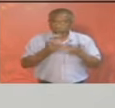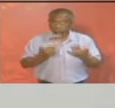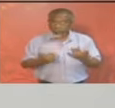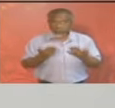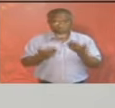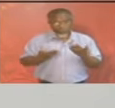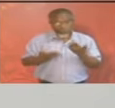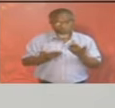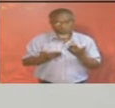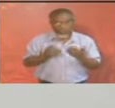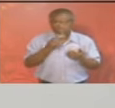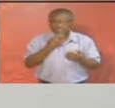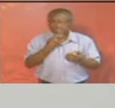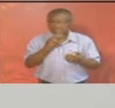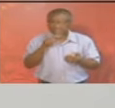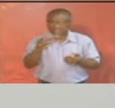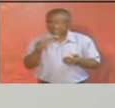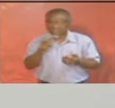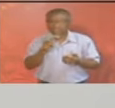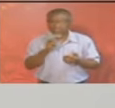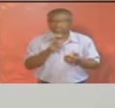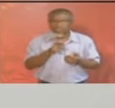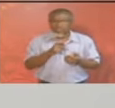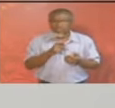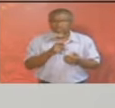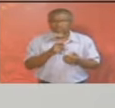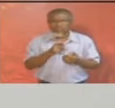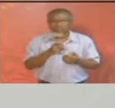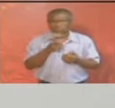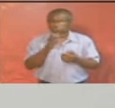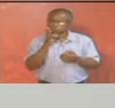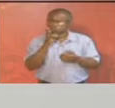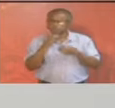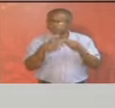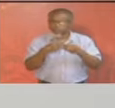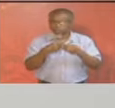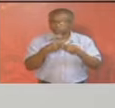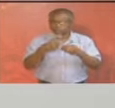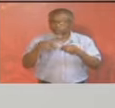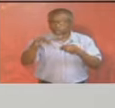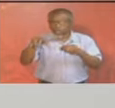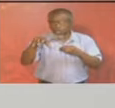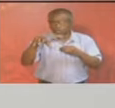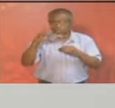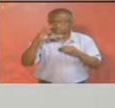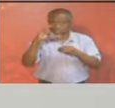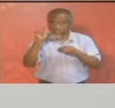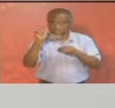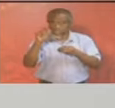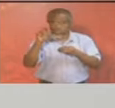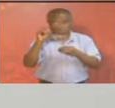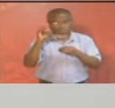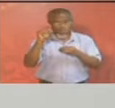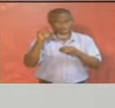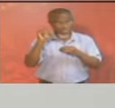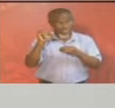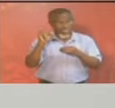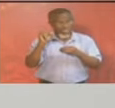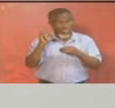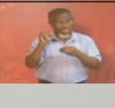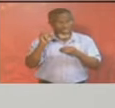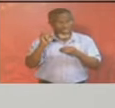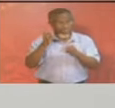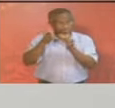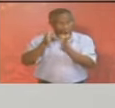Dr. St. Bernard when she was here and she spoke about County Caroni, she indicated that several of those measures, this is just going back to the